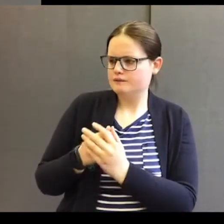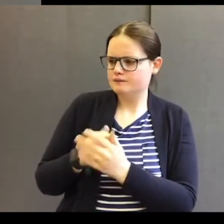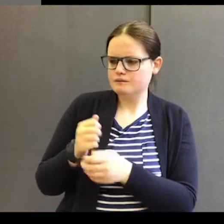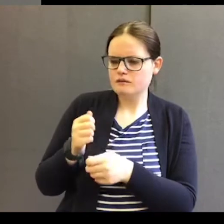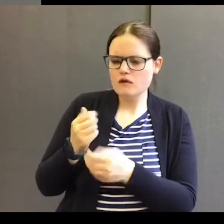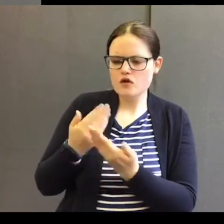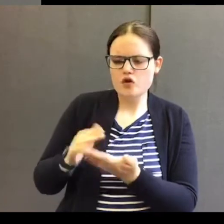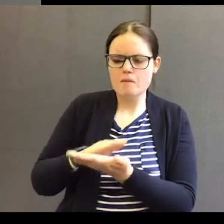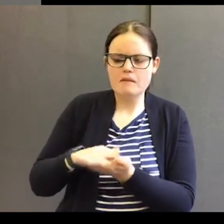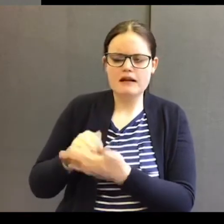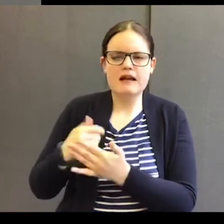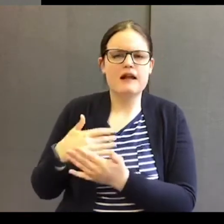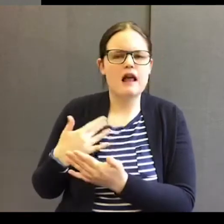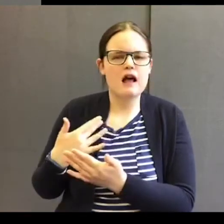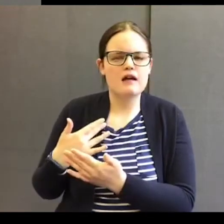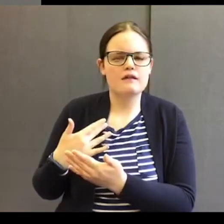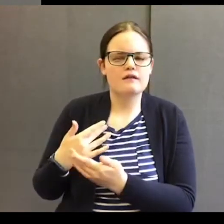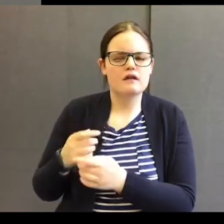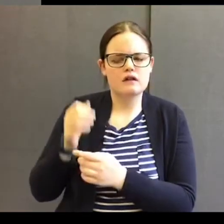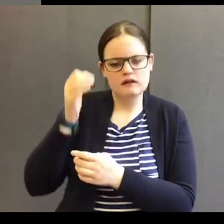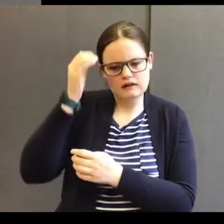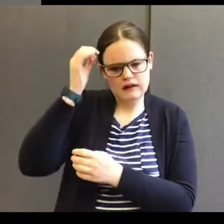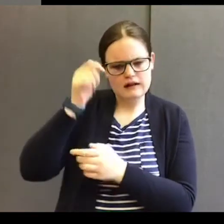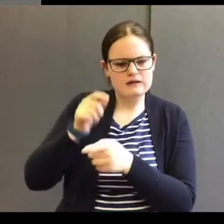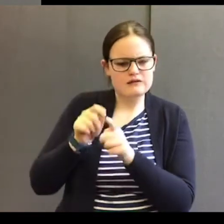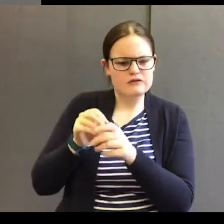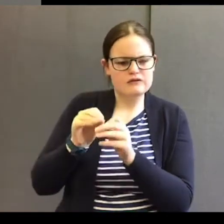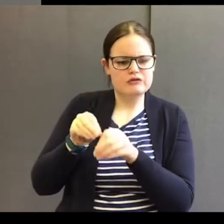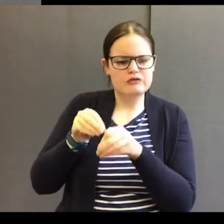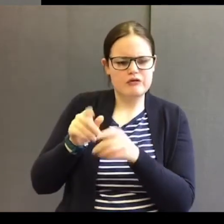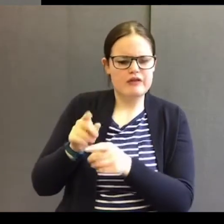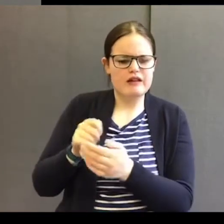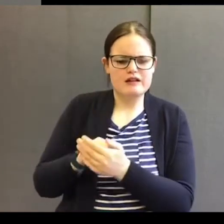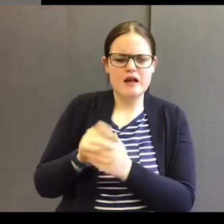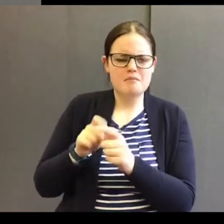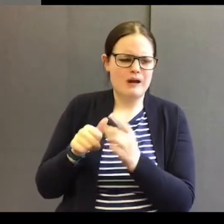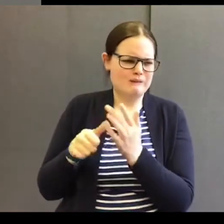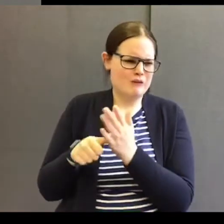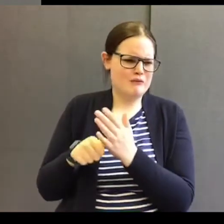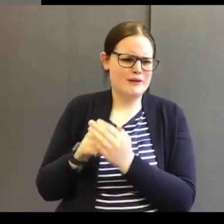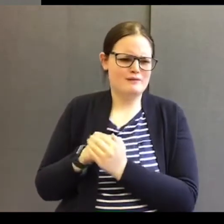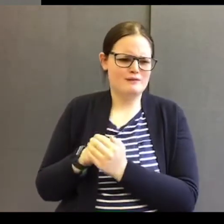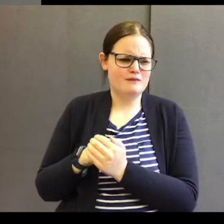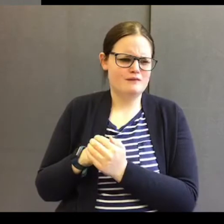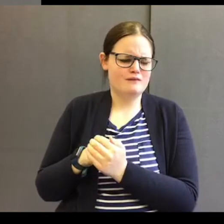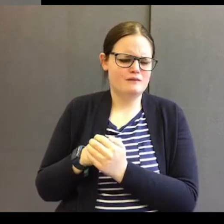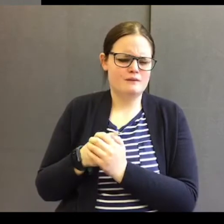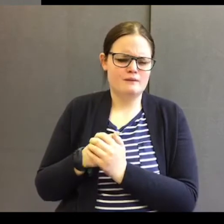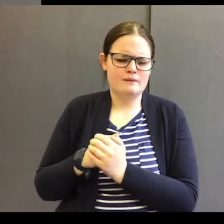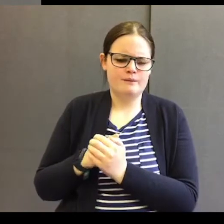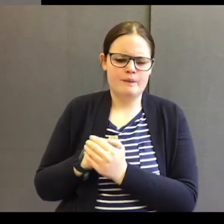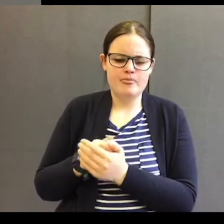can derive meaning in life. That's what they taught. The problem is,